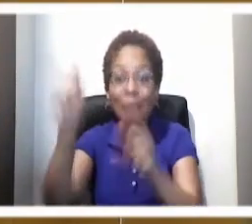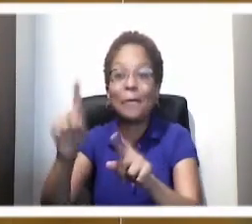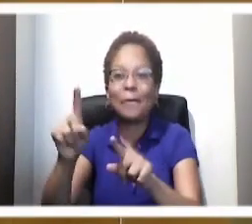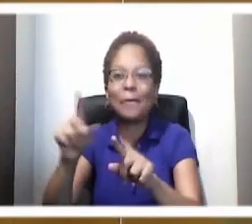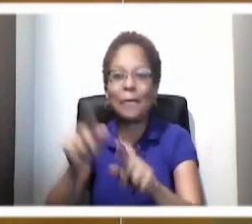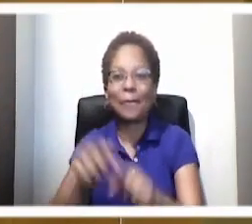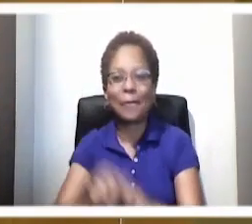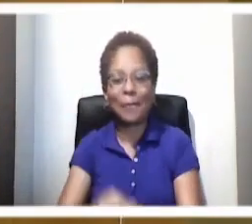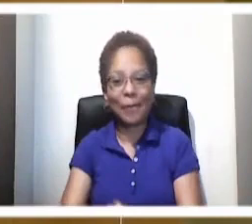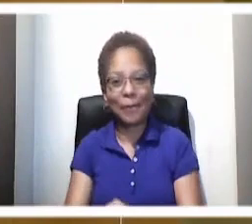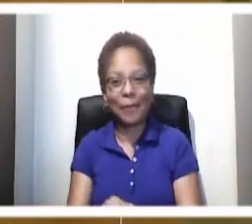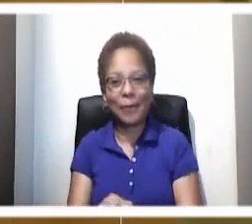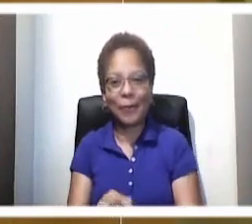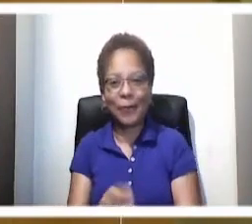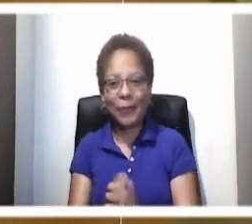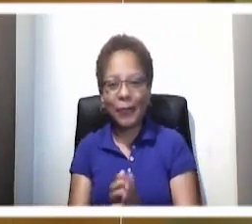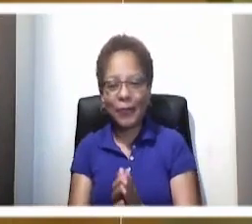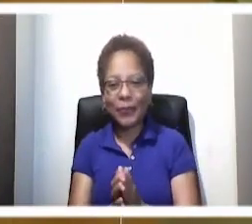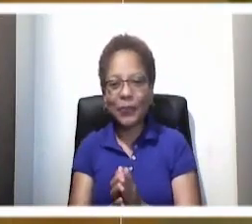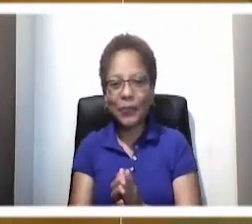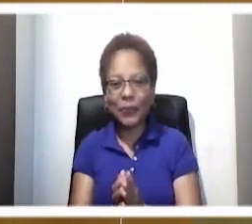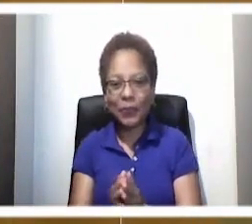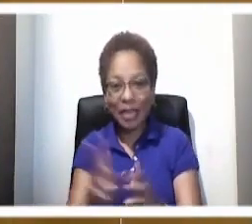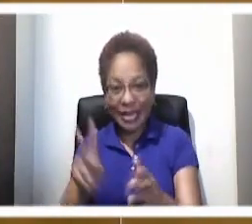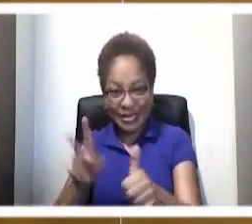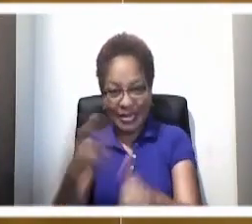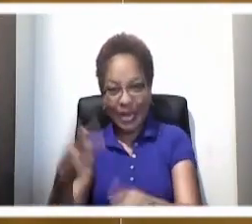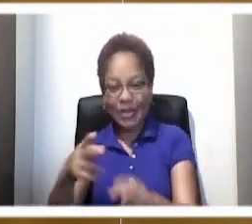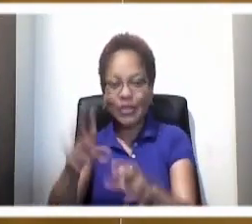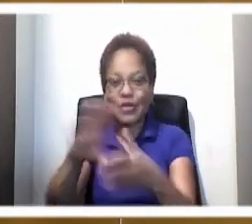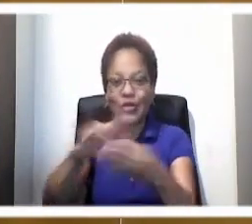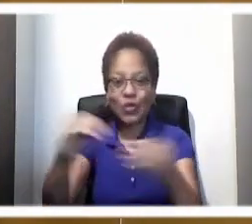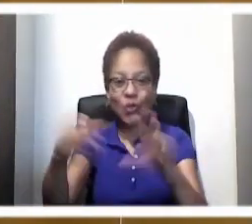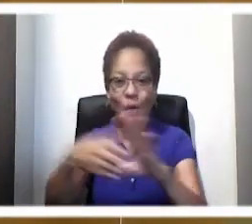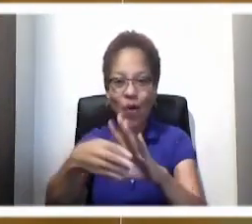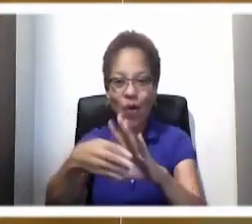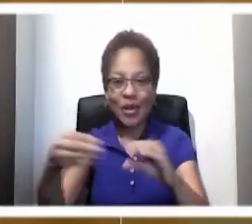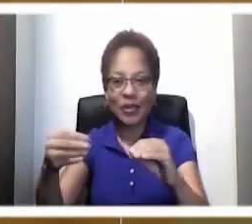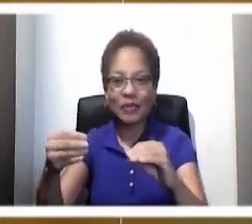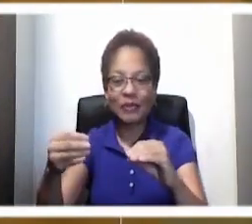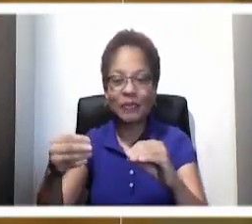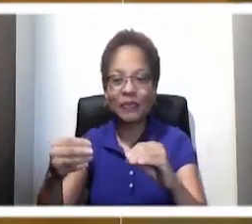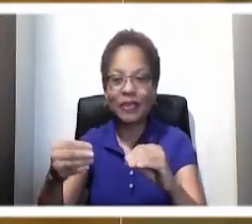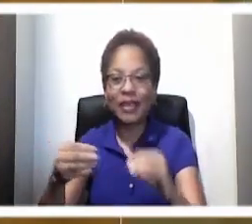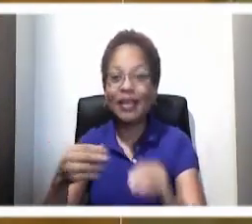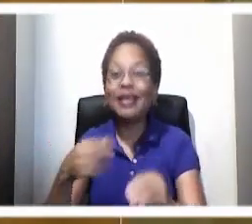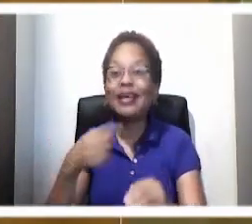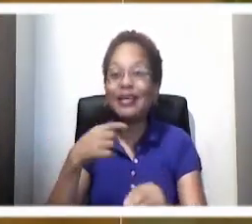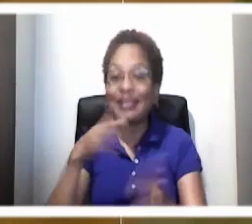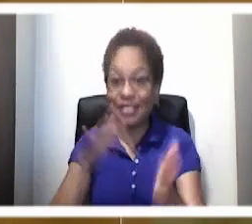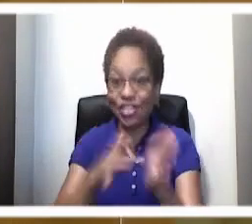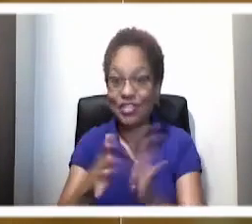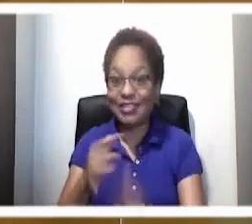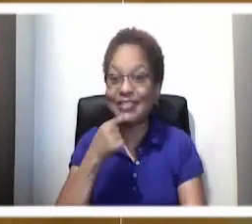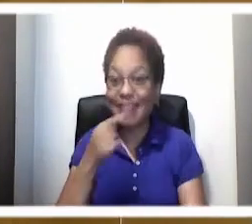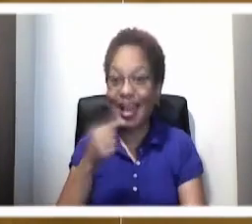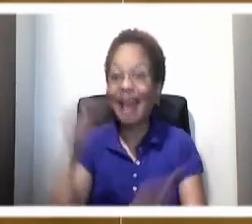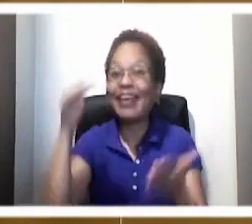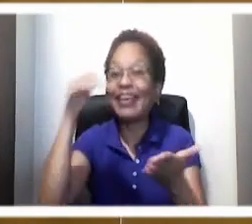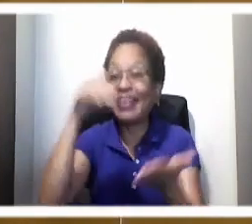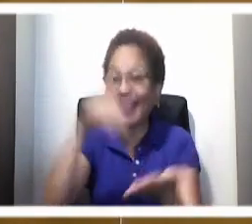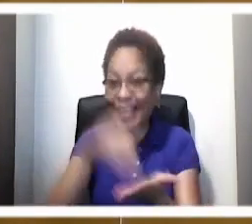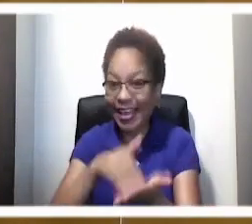In the second parable, Jesus utilizes again an agricultural metaphor of the